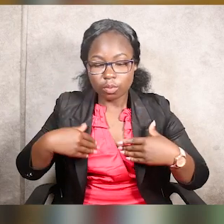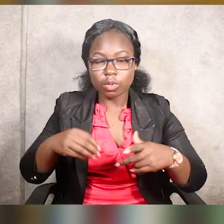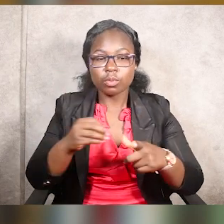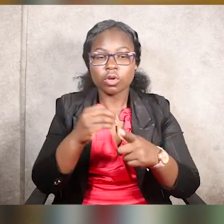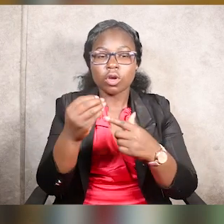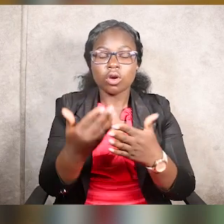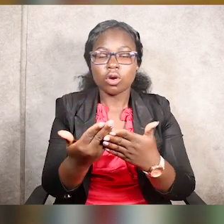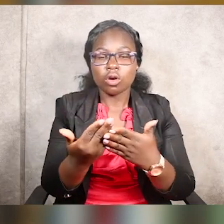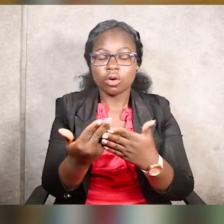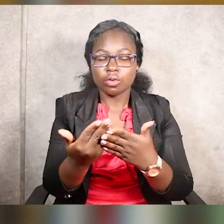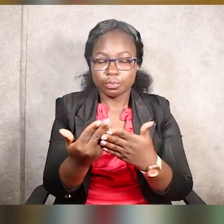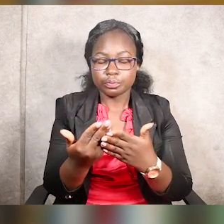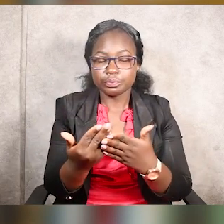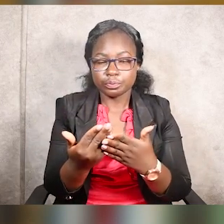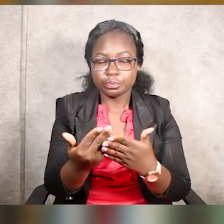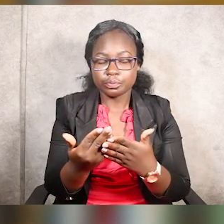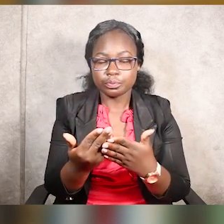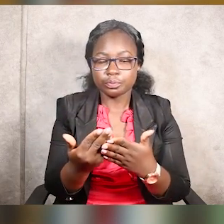calling housing,